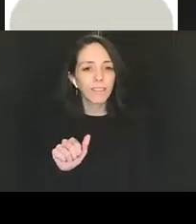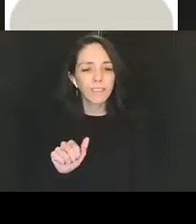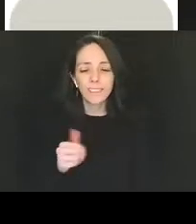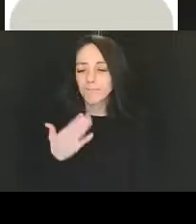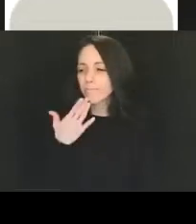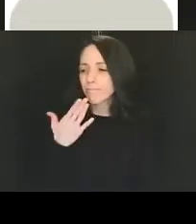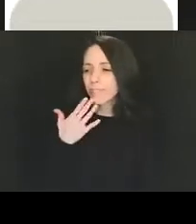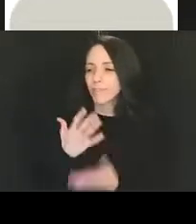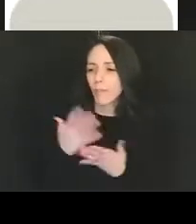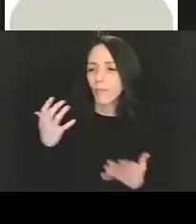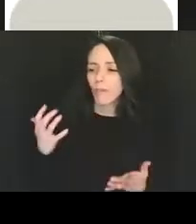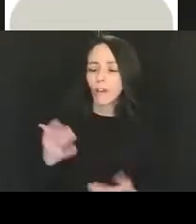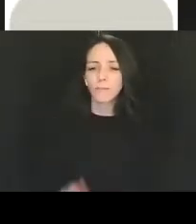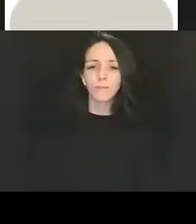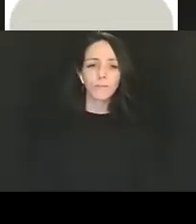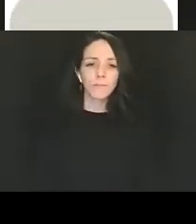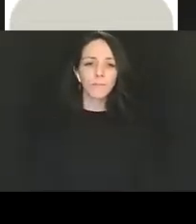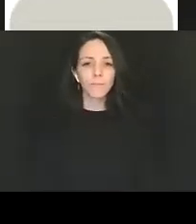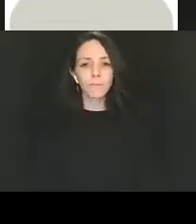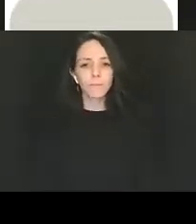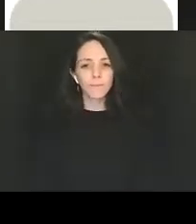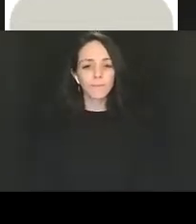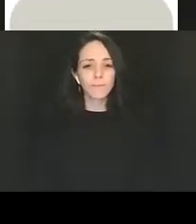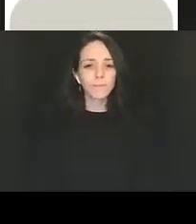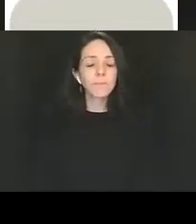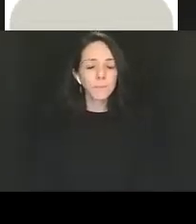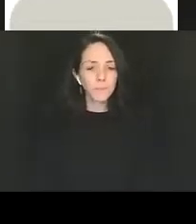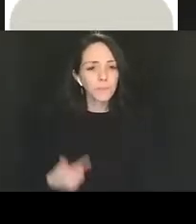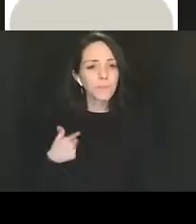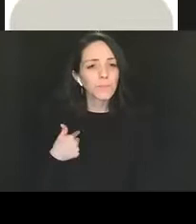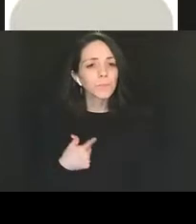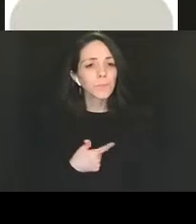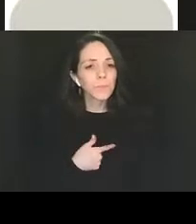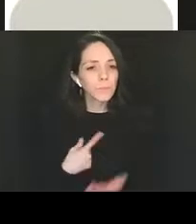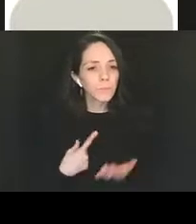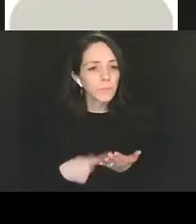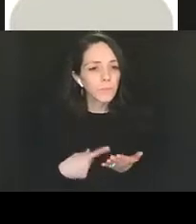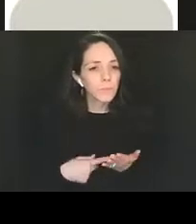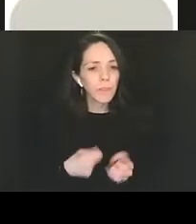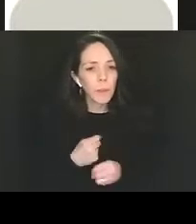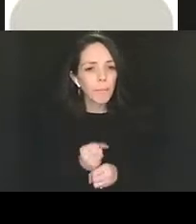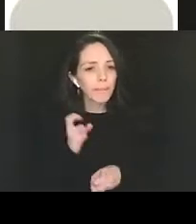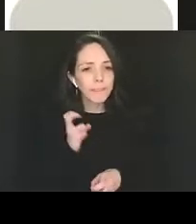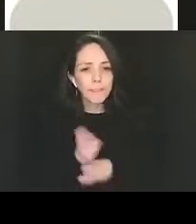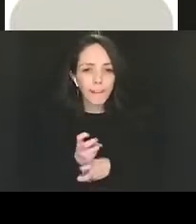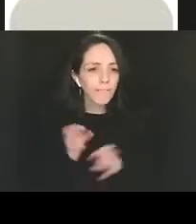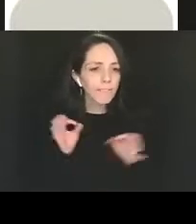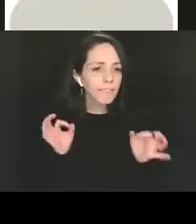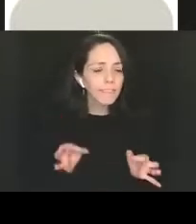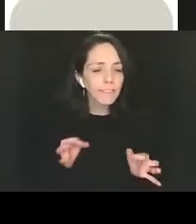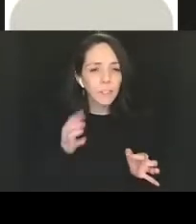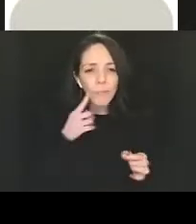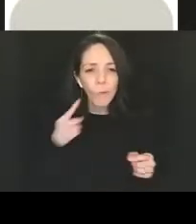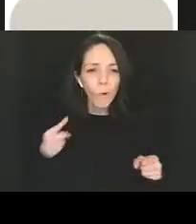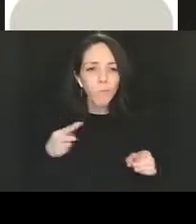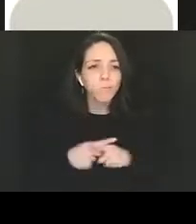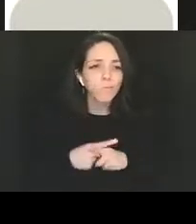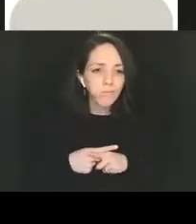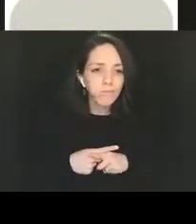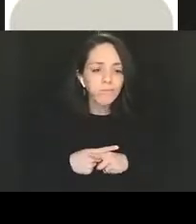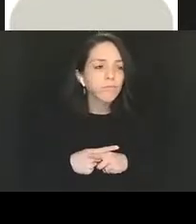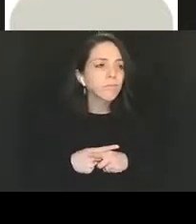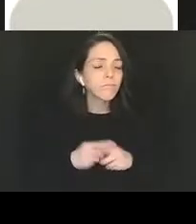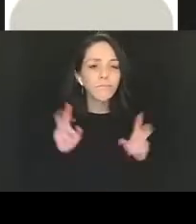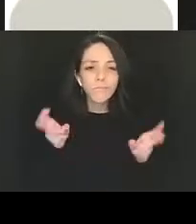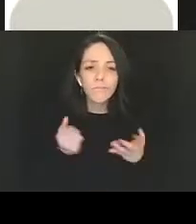a lot. And this may be a stretch, but when we're talking about, you know, making tough decisions with competing priorities, there's intended and then unintended